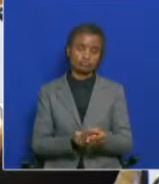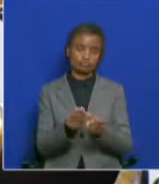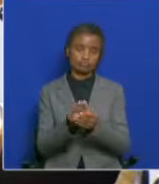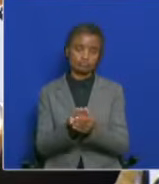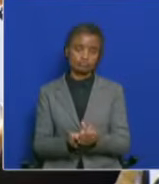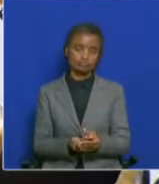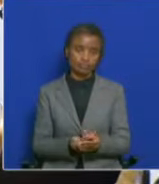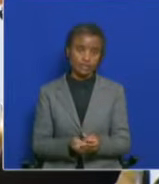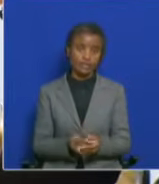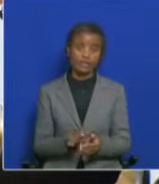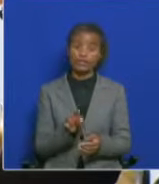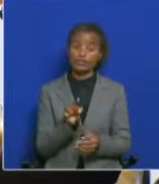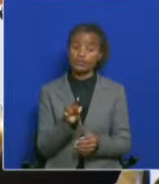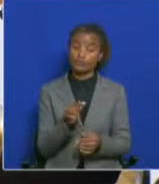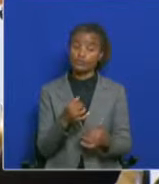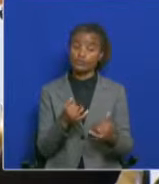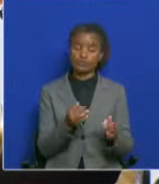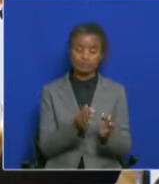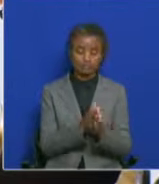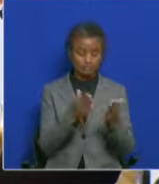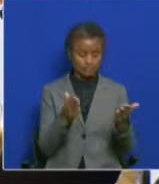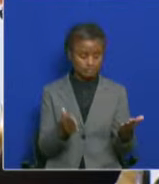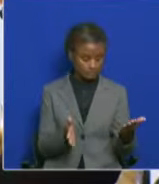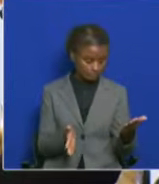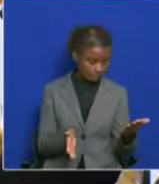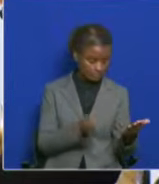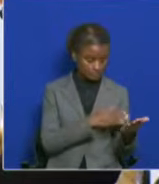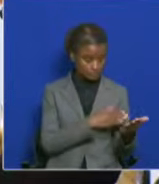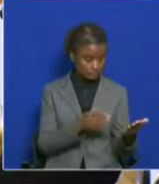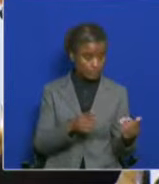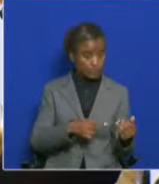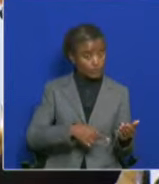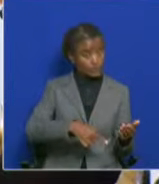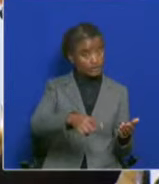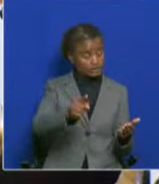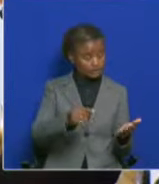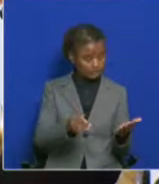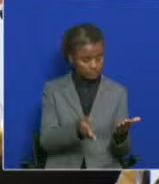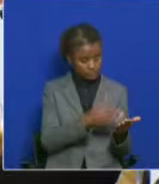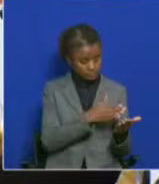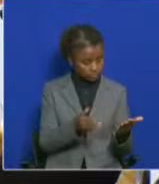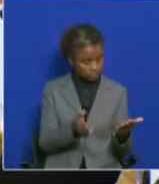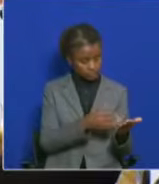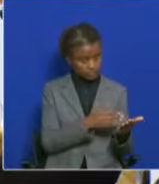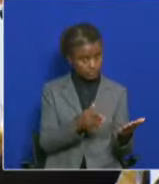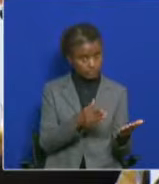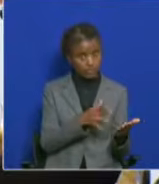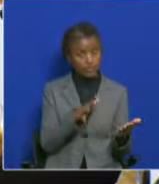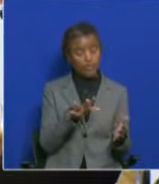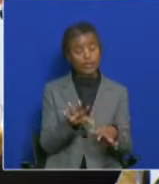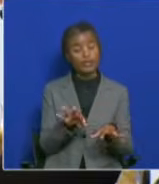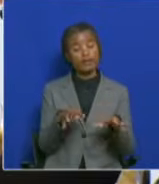it in the weeks to come, you're going to want to go back to some of these pages. So